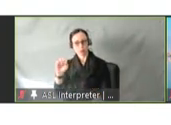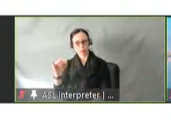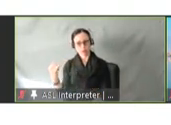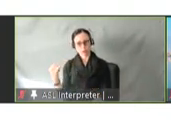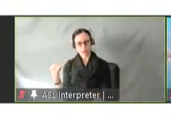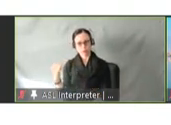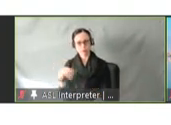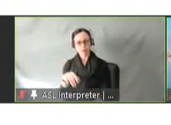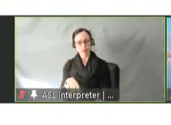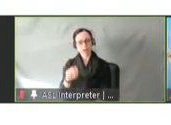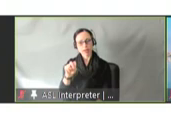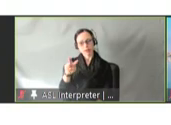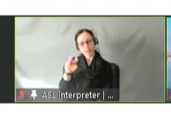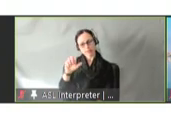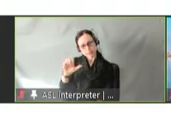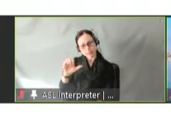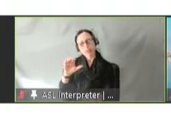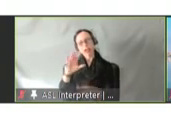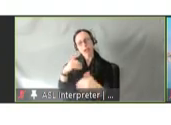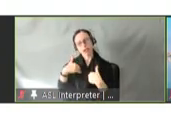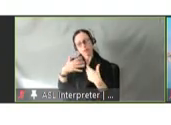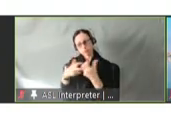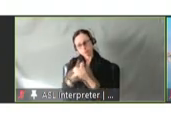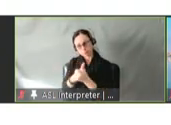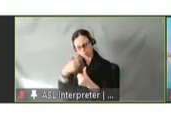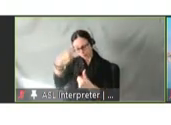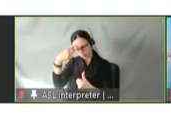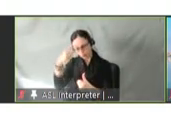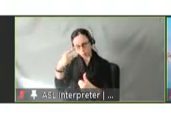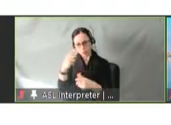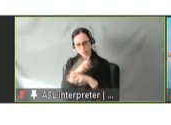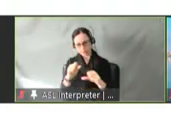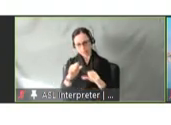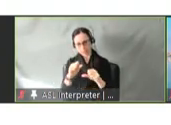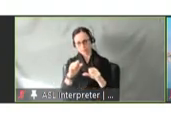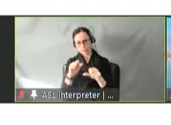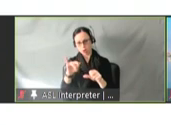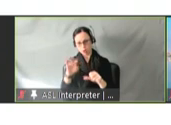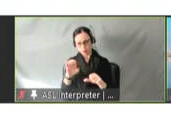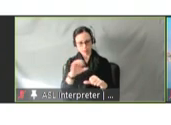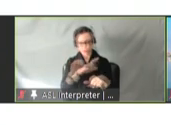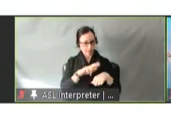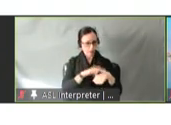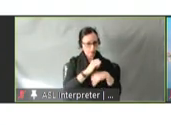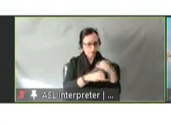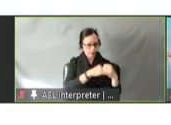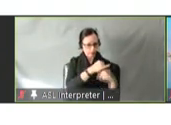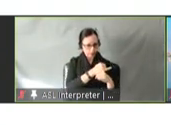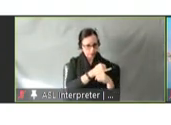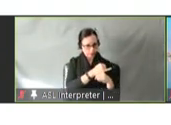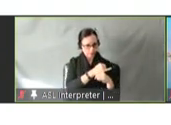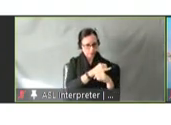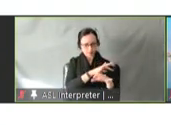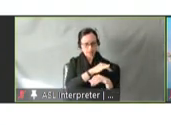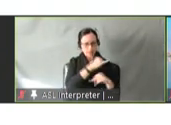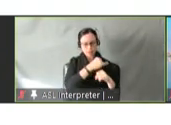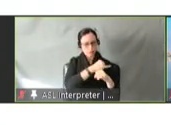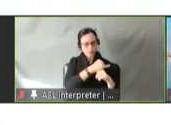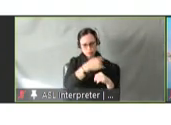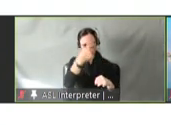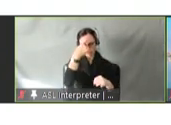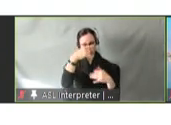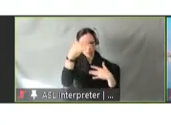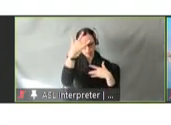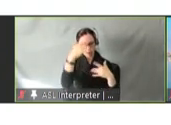ACCV also received program updates from the Immunization Safety Office, the National Institute of Allergy and Infectious Diseases,